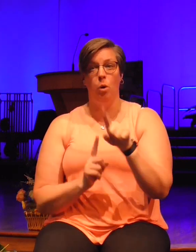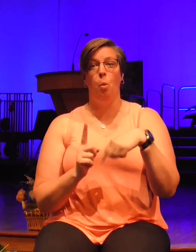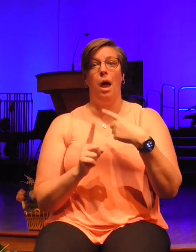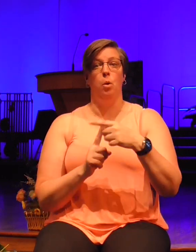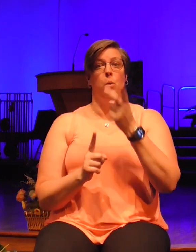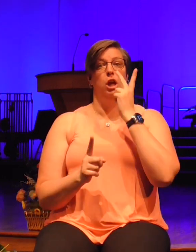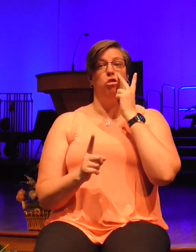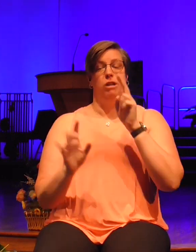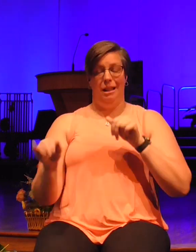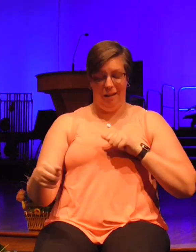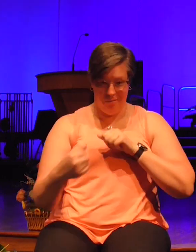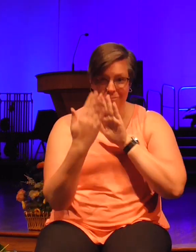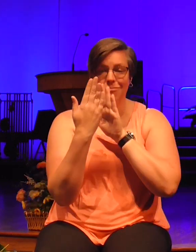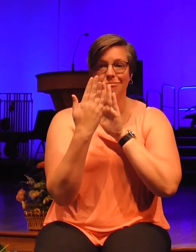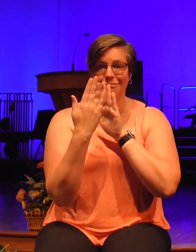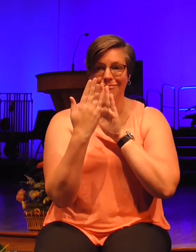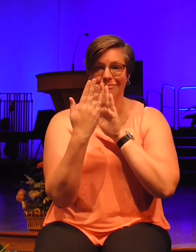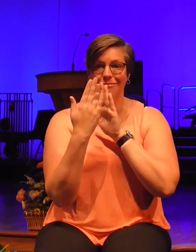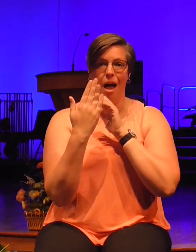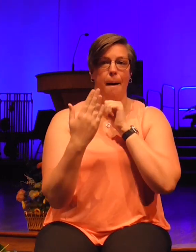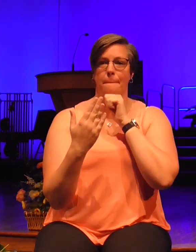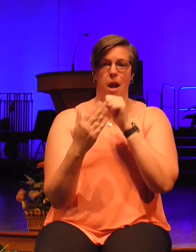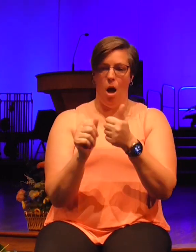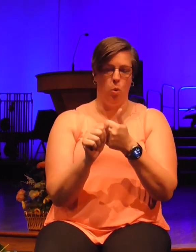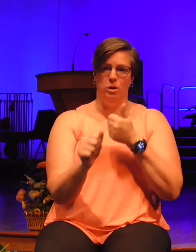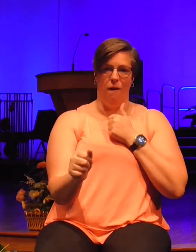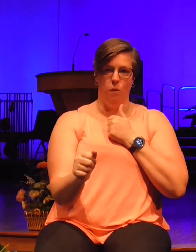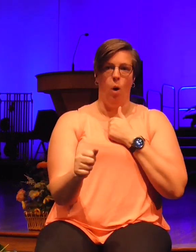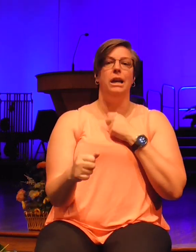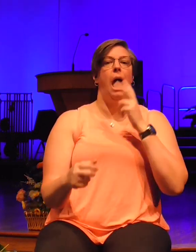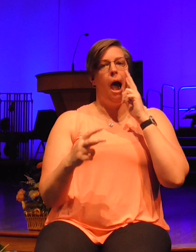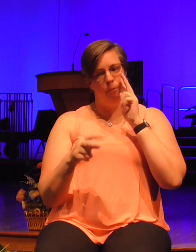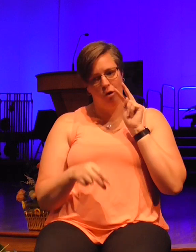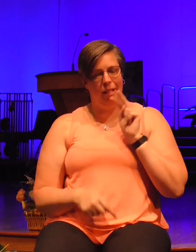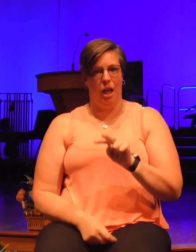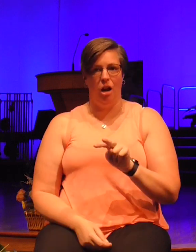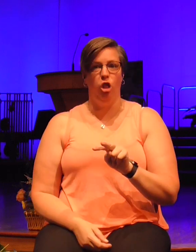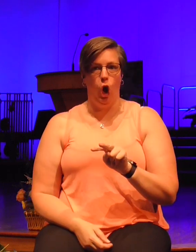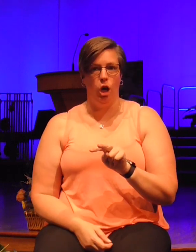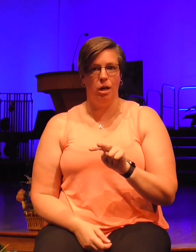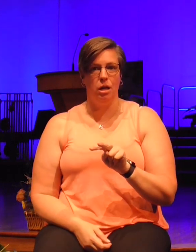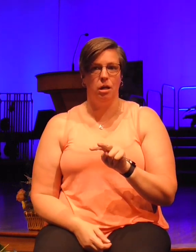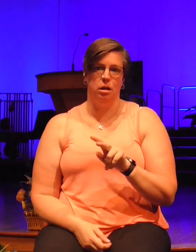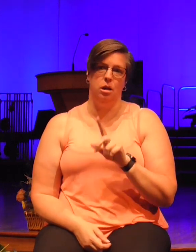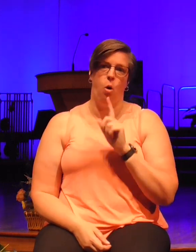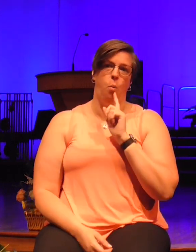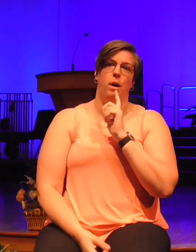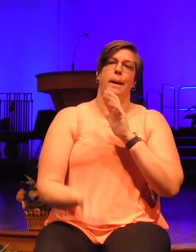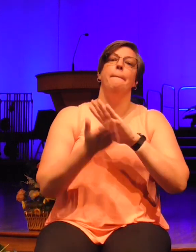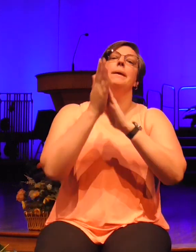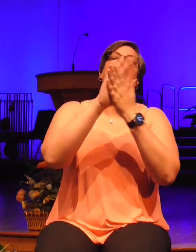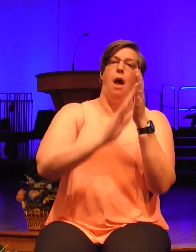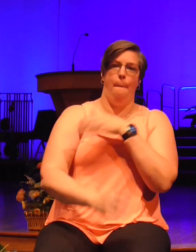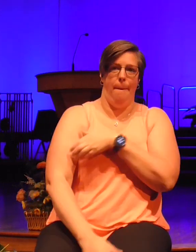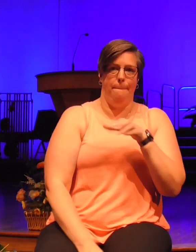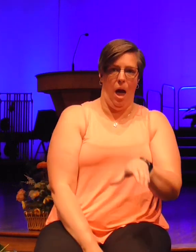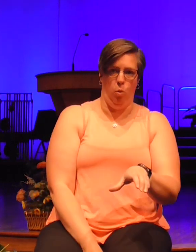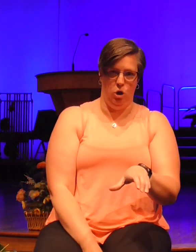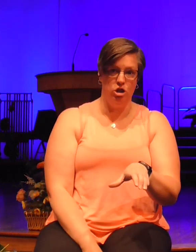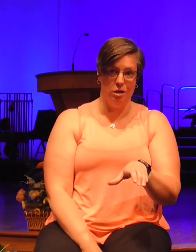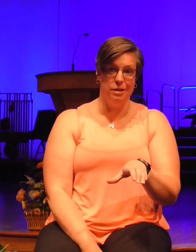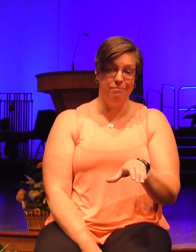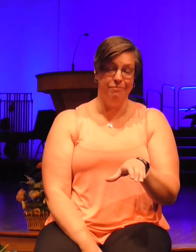say, I'm no longer willing to avoid this, I'm going to look at what I'm avoiding, we can become empowered. Because upon having